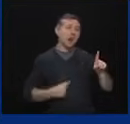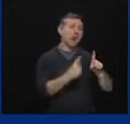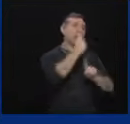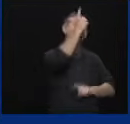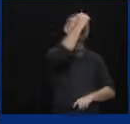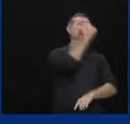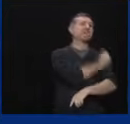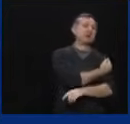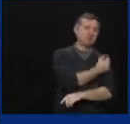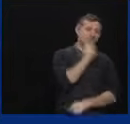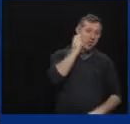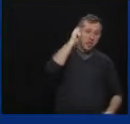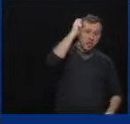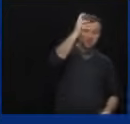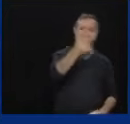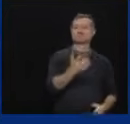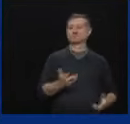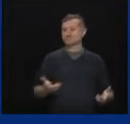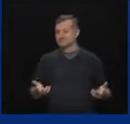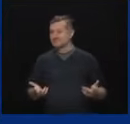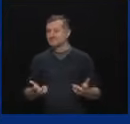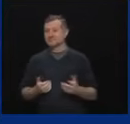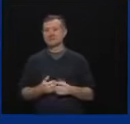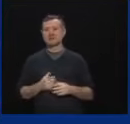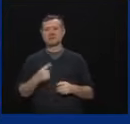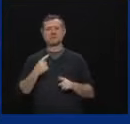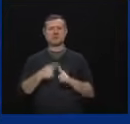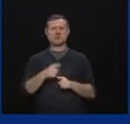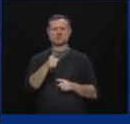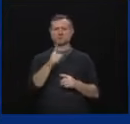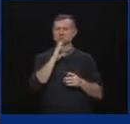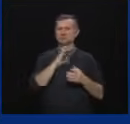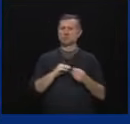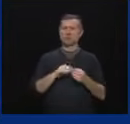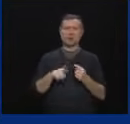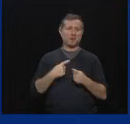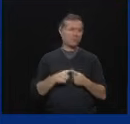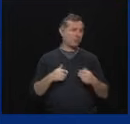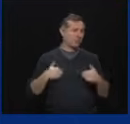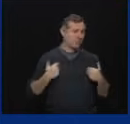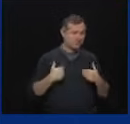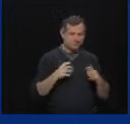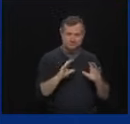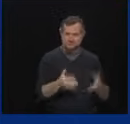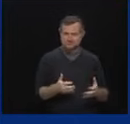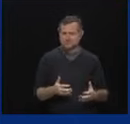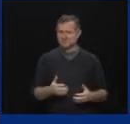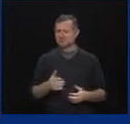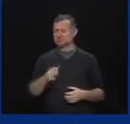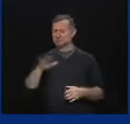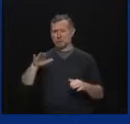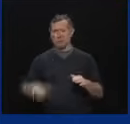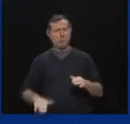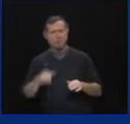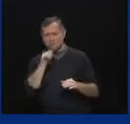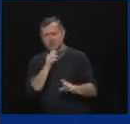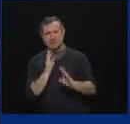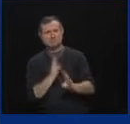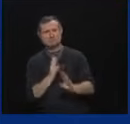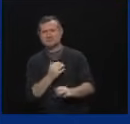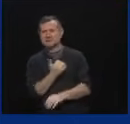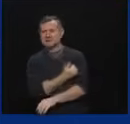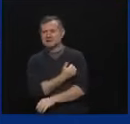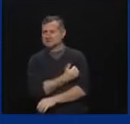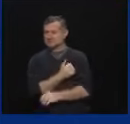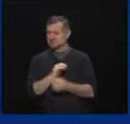then also you talked about the youths and their low rates. You mentioned maybe a vaccine mandate.